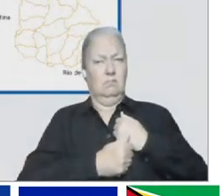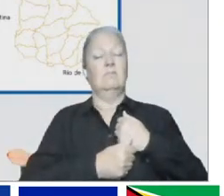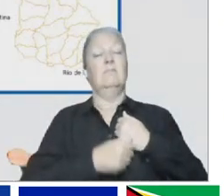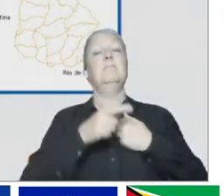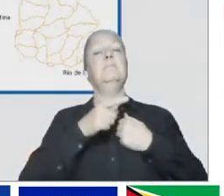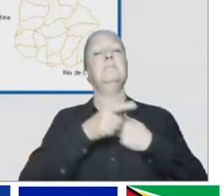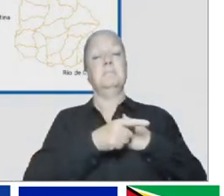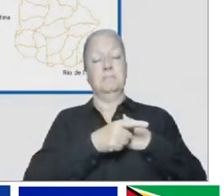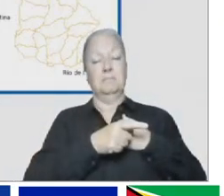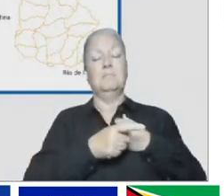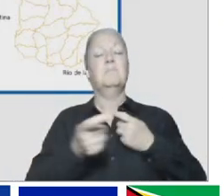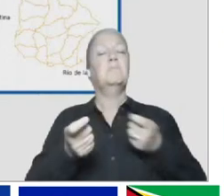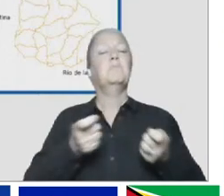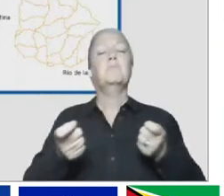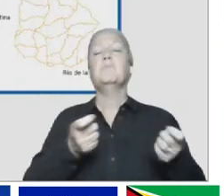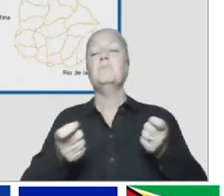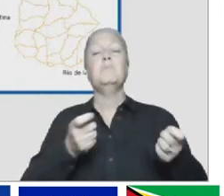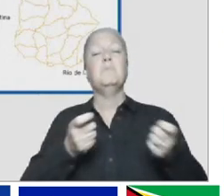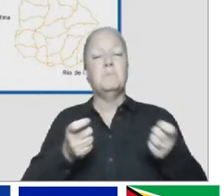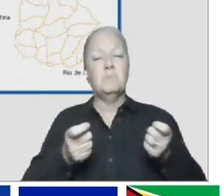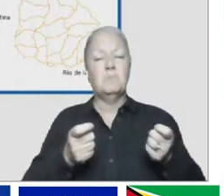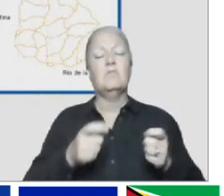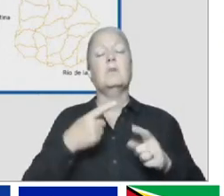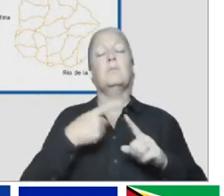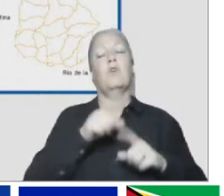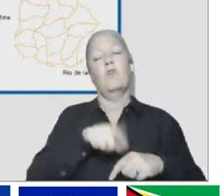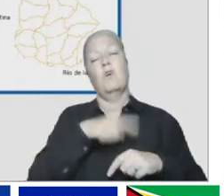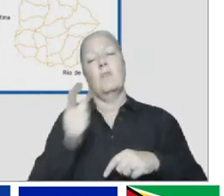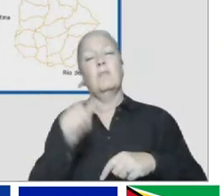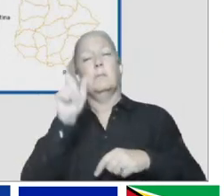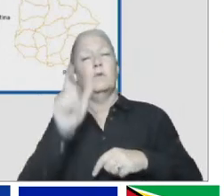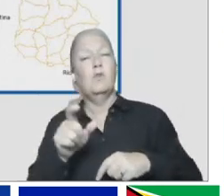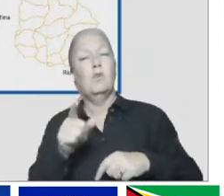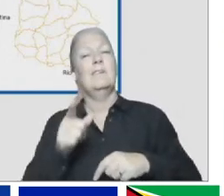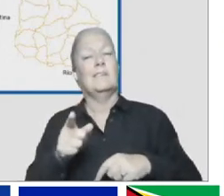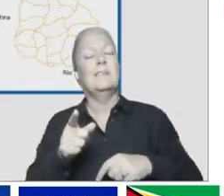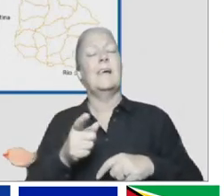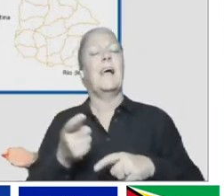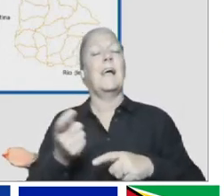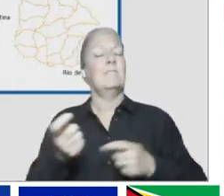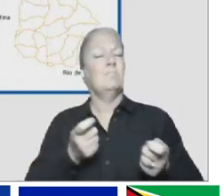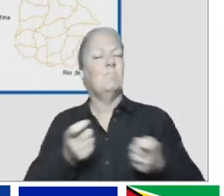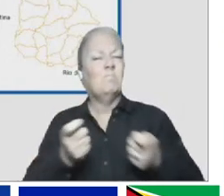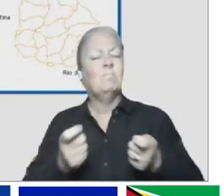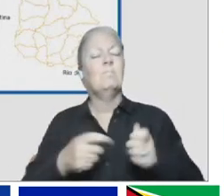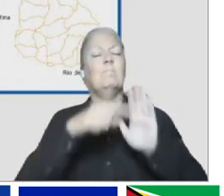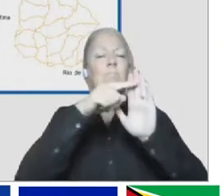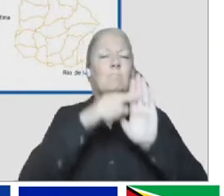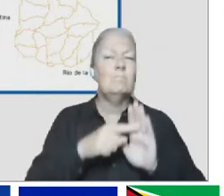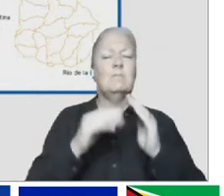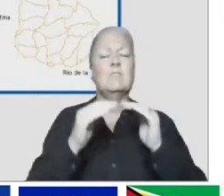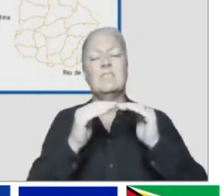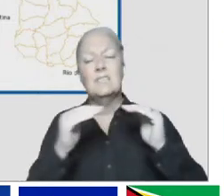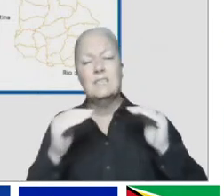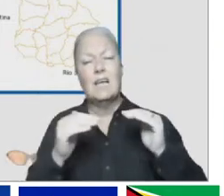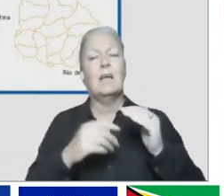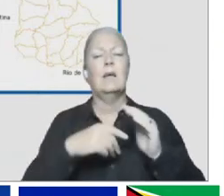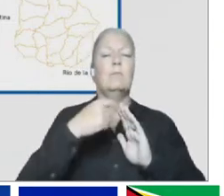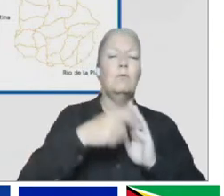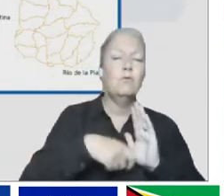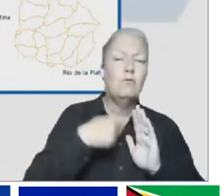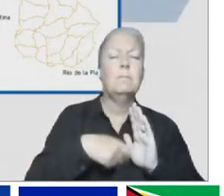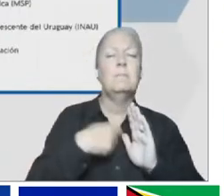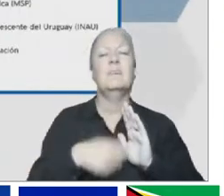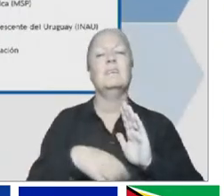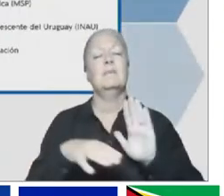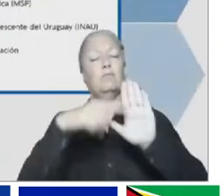responsibilities, needs to pass the policy, strategies, standards, regulations, plans, programs, and department protocols on risk and